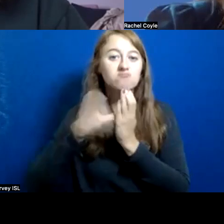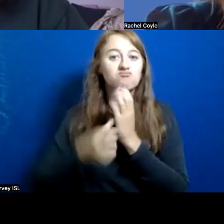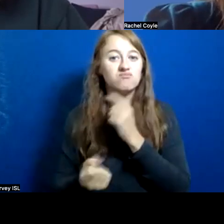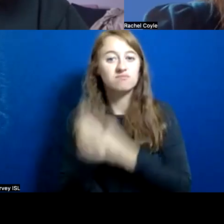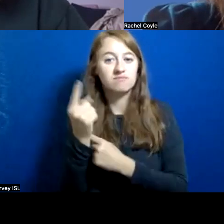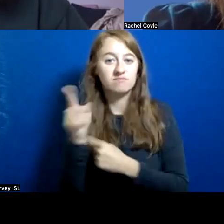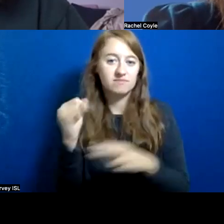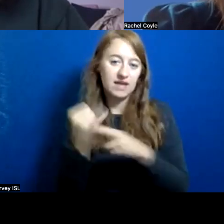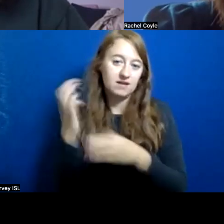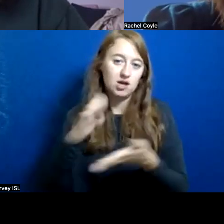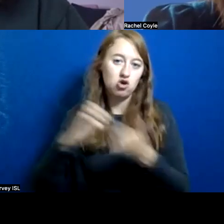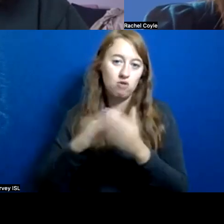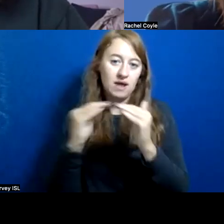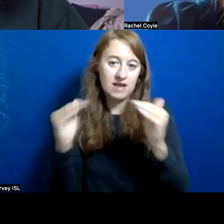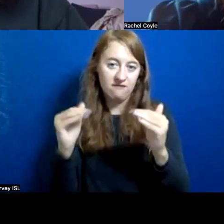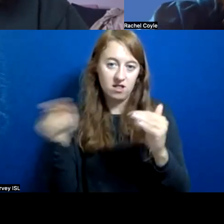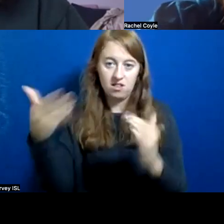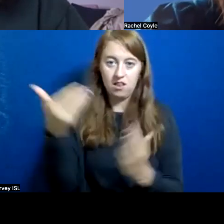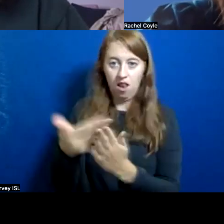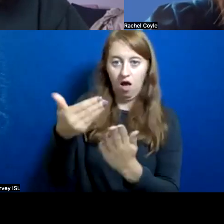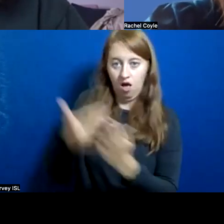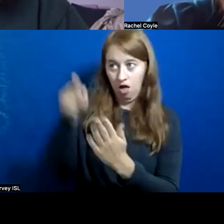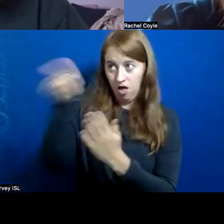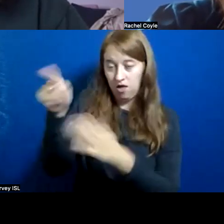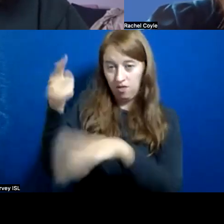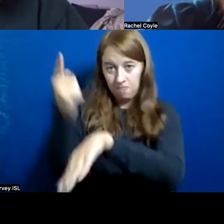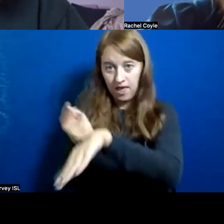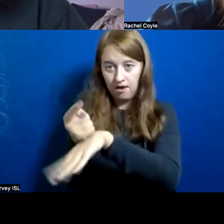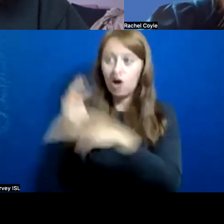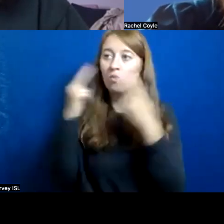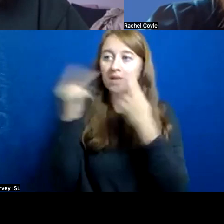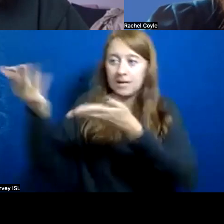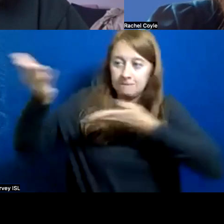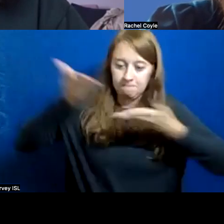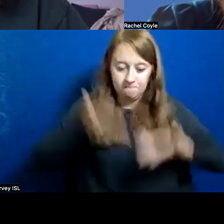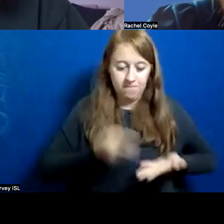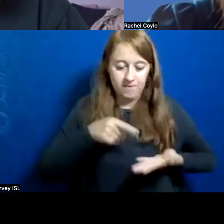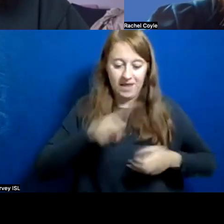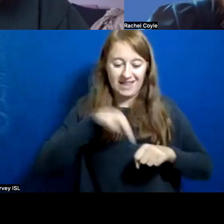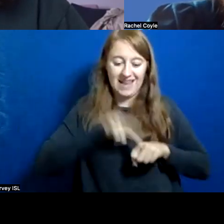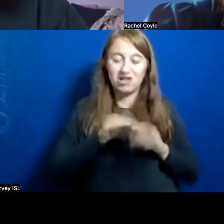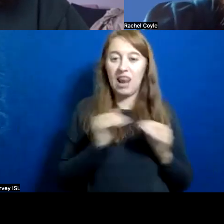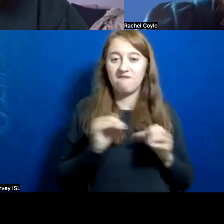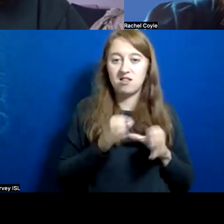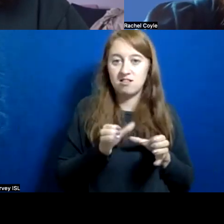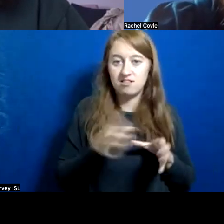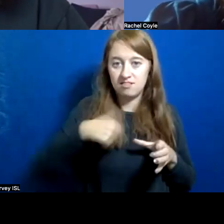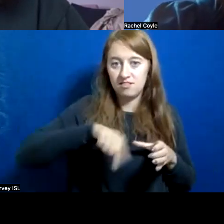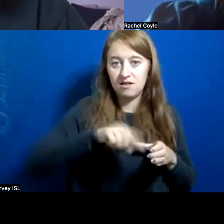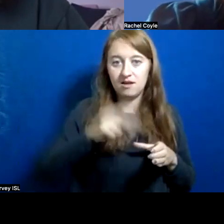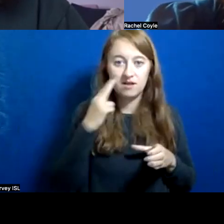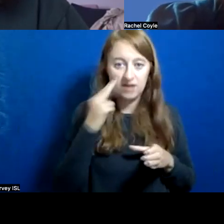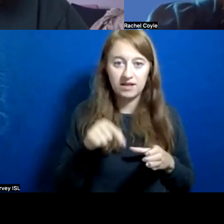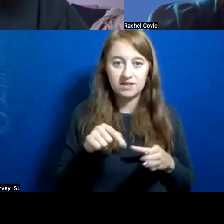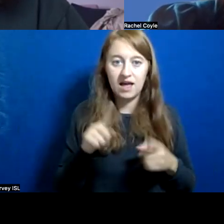legislation that will need to be translated at national level. So it's important to keep an eye on that and to keep pushing. And the EWL is quite active on, I